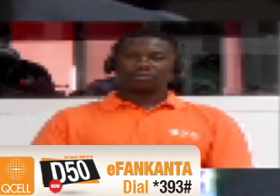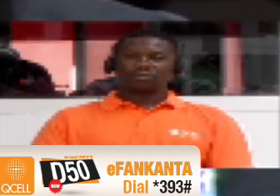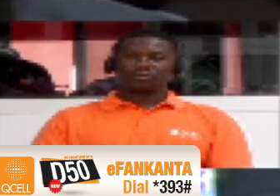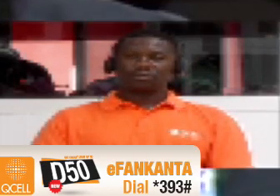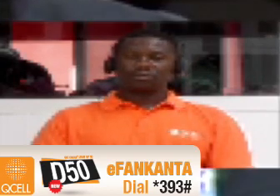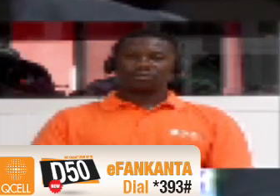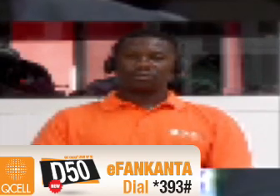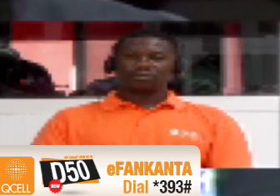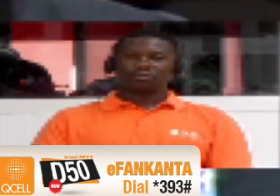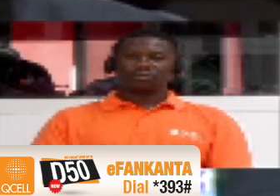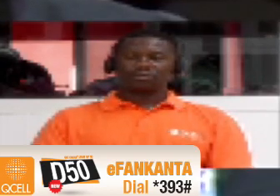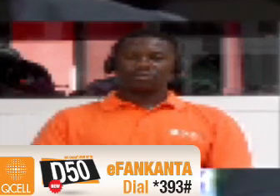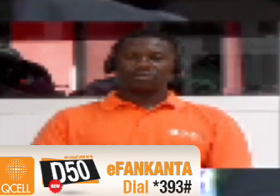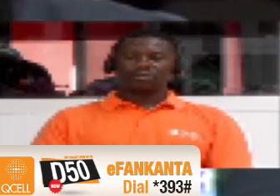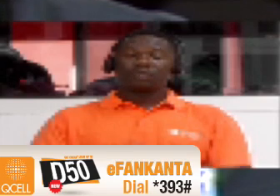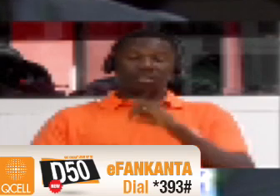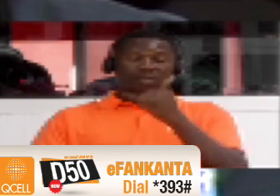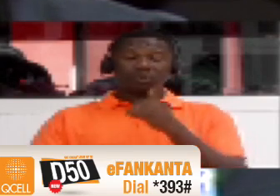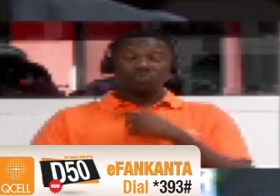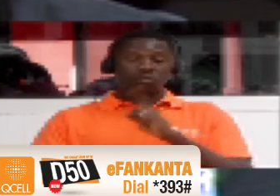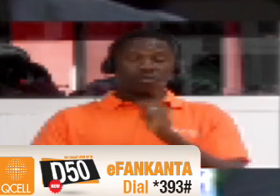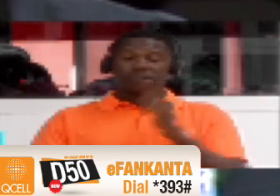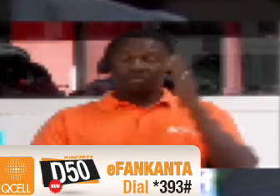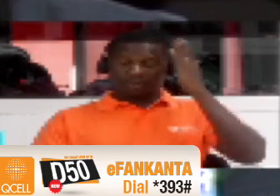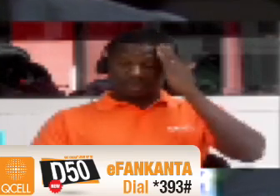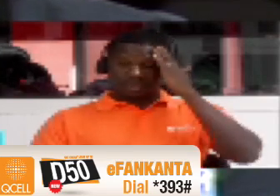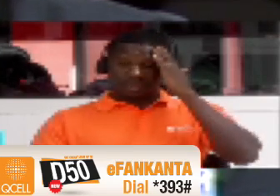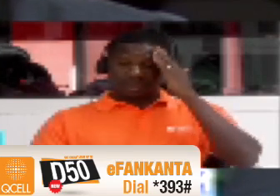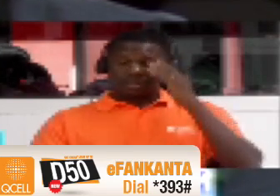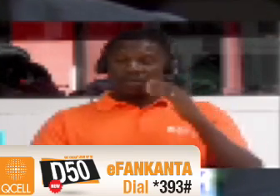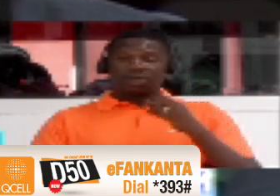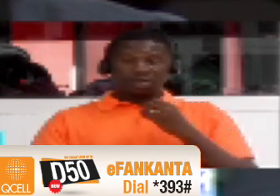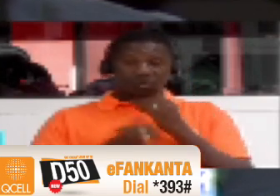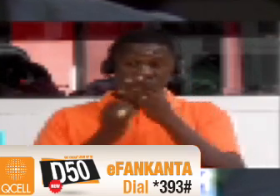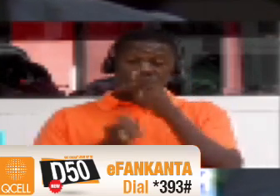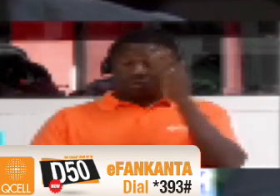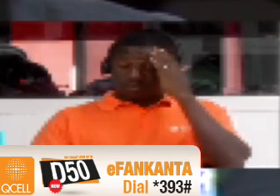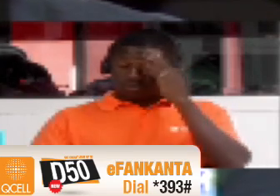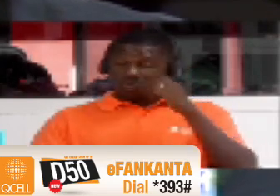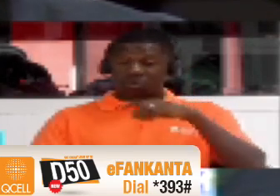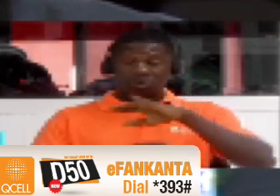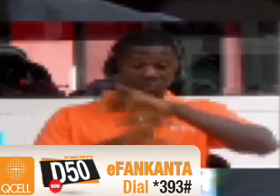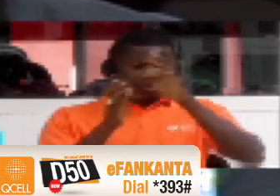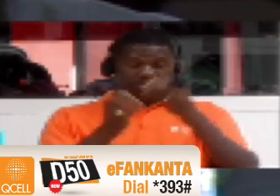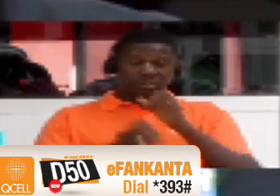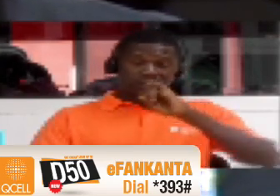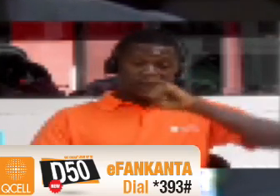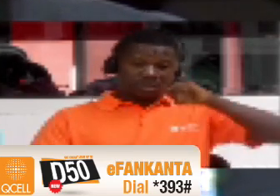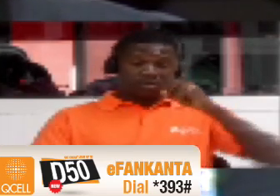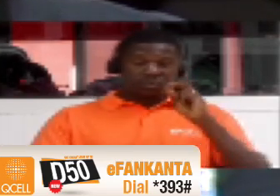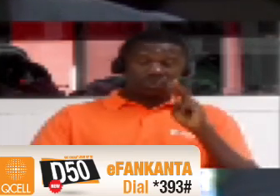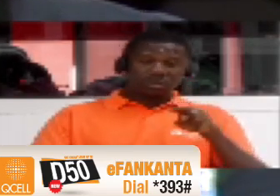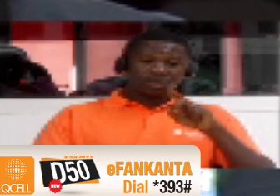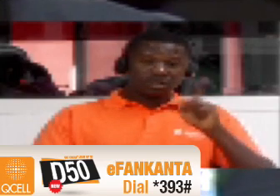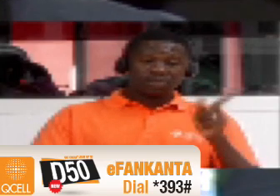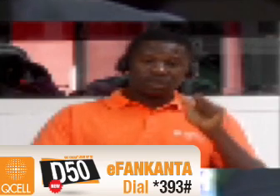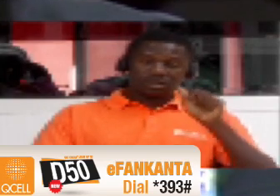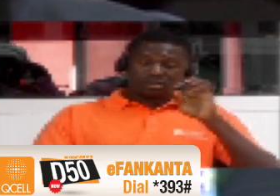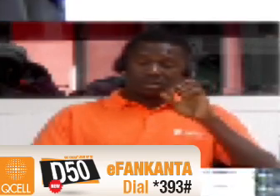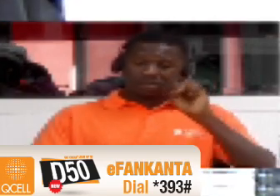Yes, and what I meant was that you knew of the junglers and you had personal experience dealing with them as